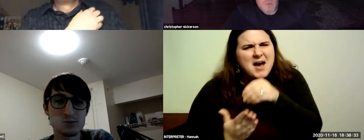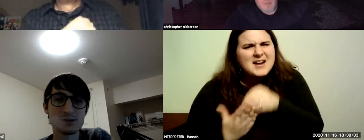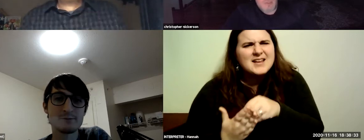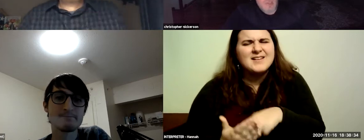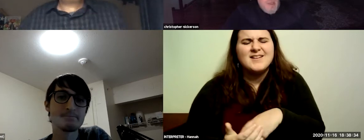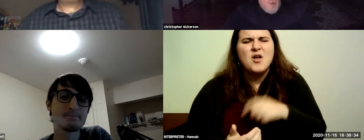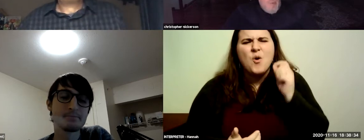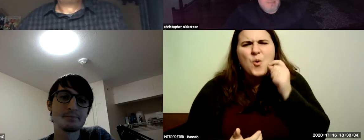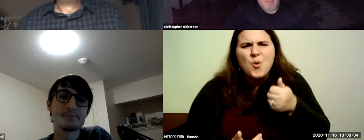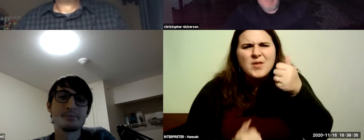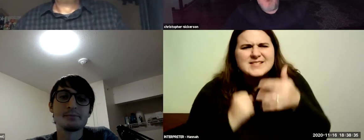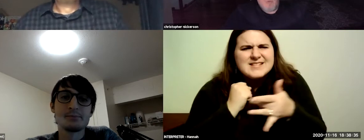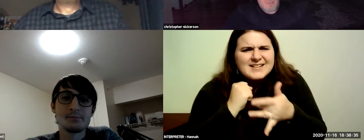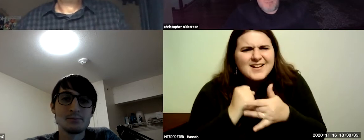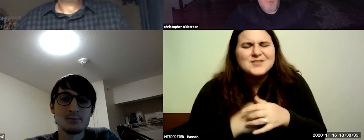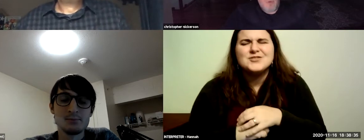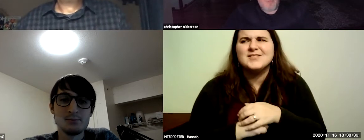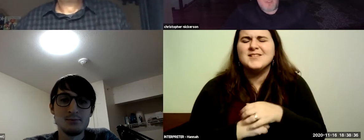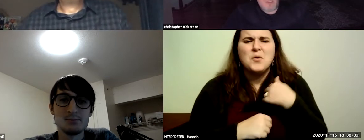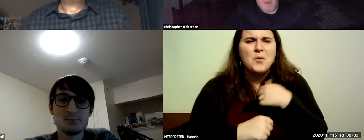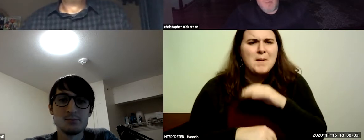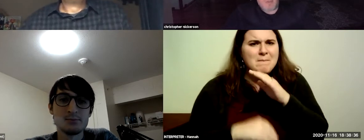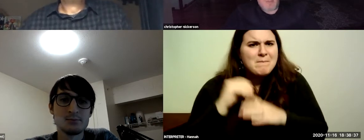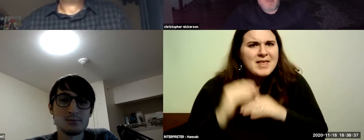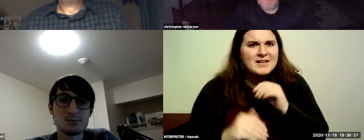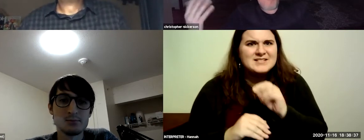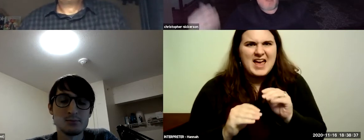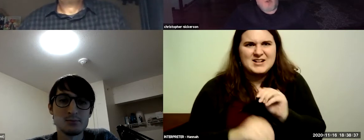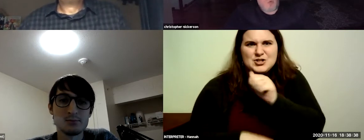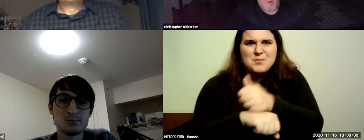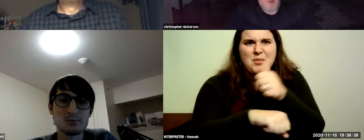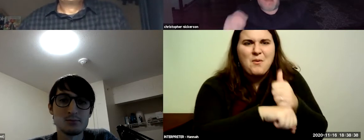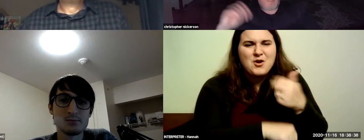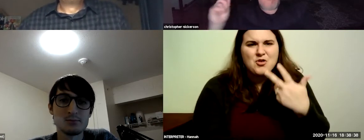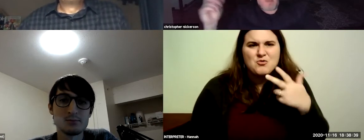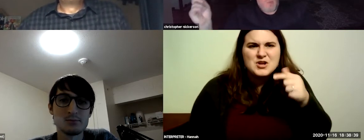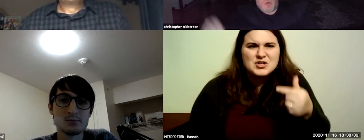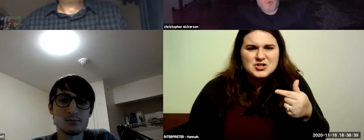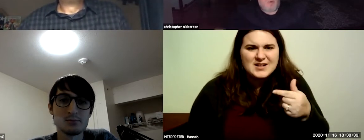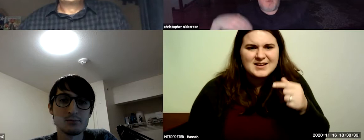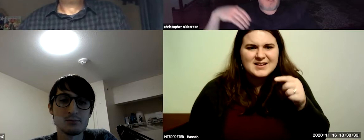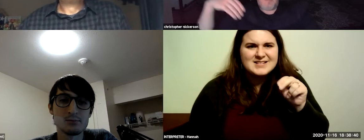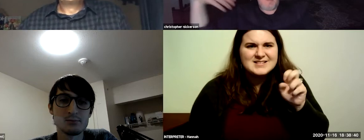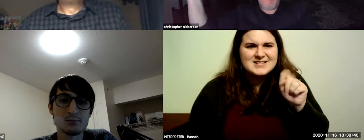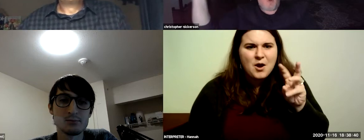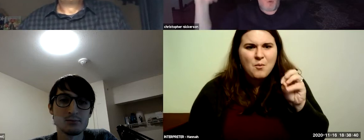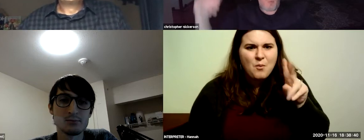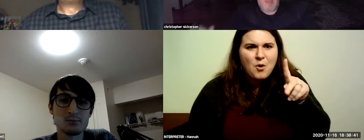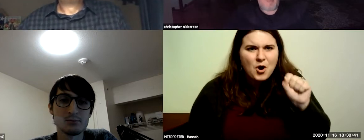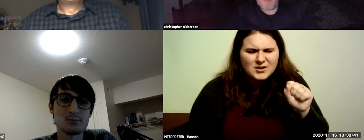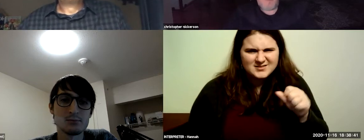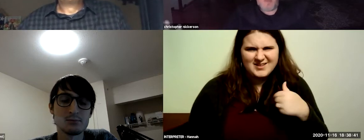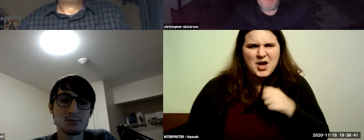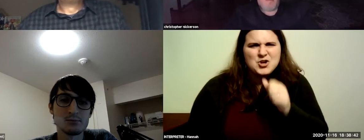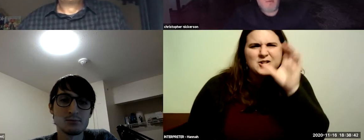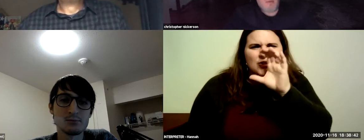coolest toys. You know, we got to build and deploy 3G networks. Like if I wanted hardware, I could like spec out what the hardware was and people in our hardware lab